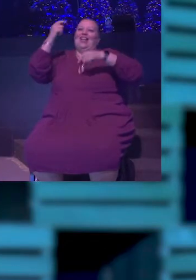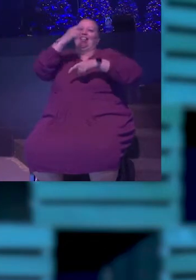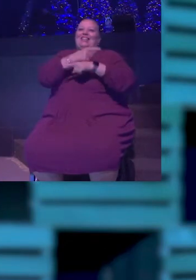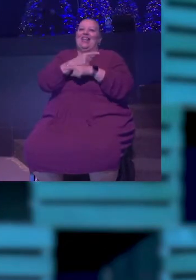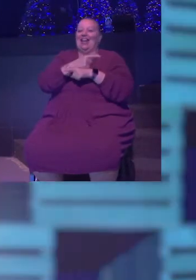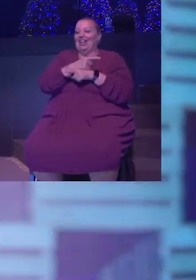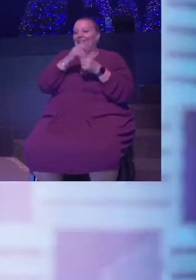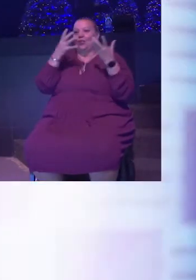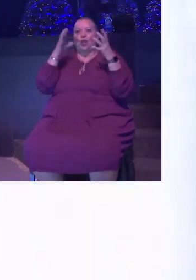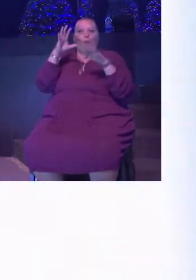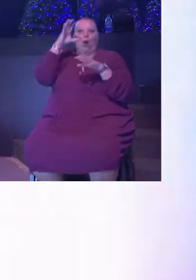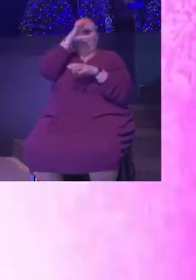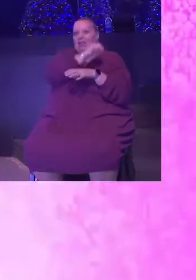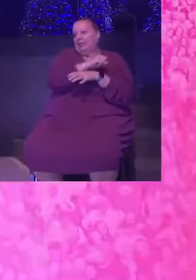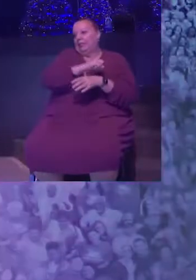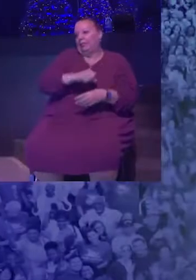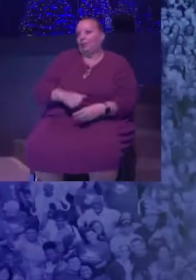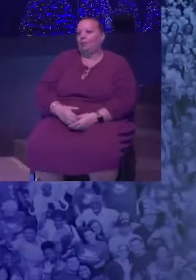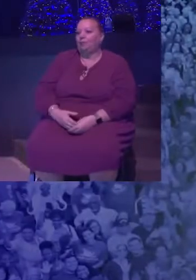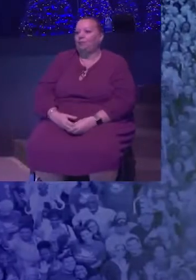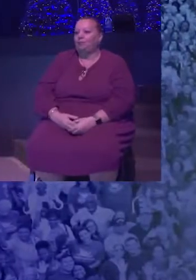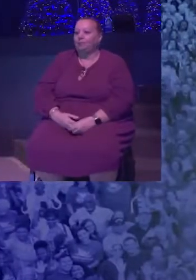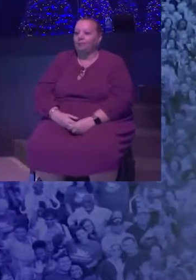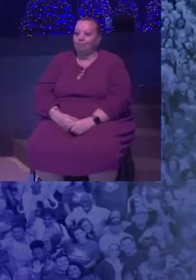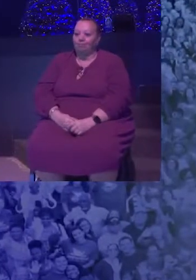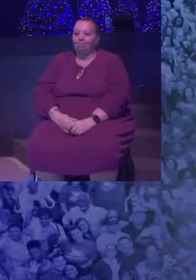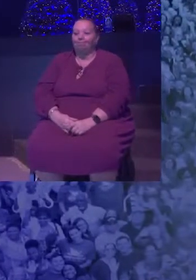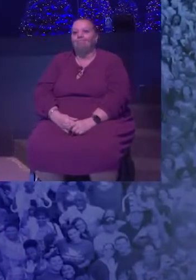and you don't wanna miss it.